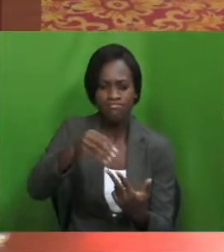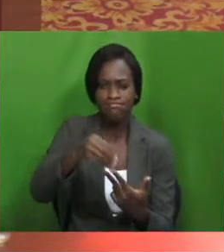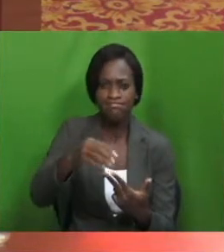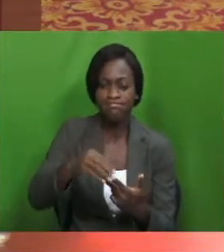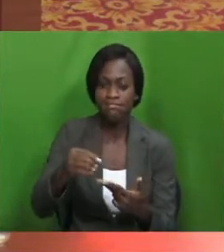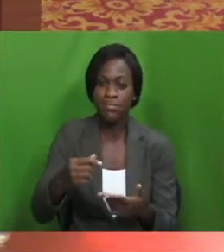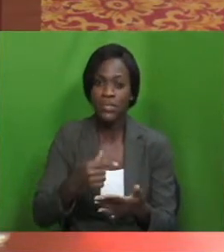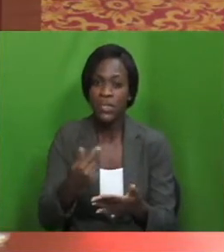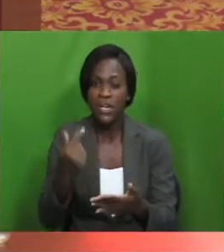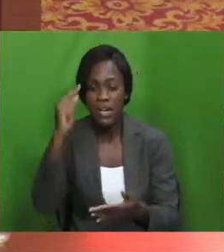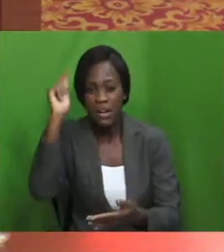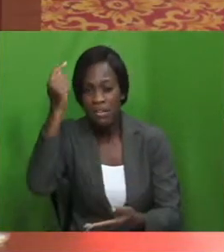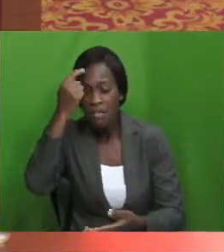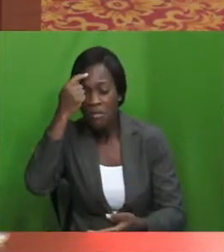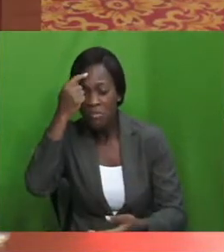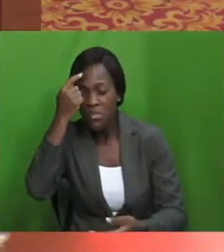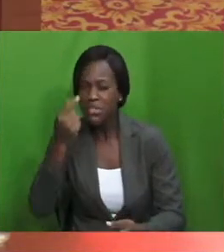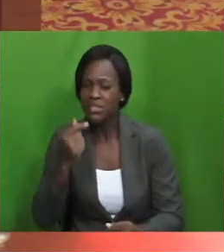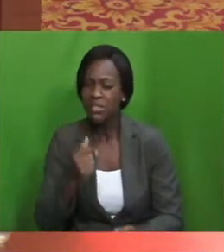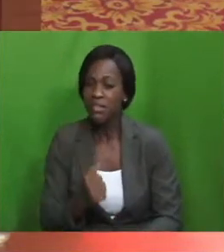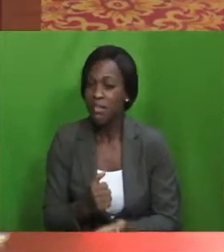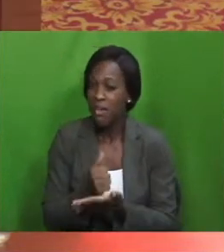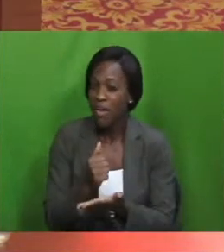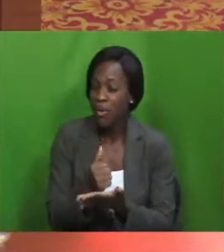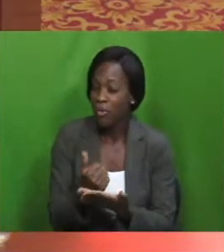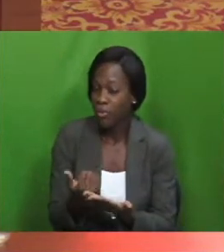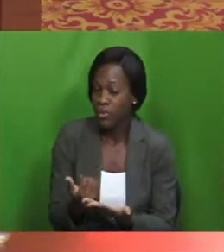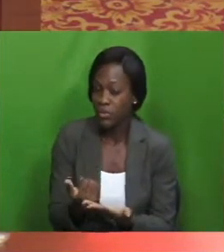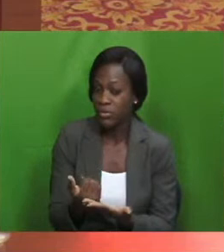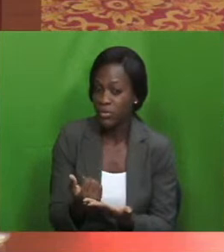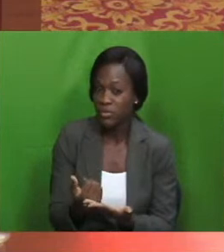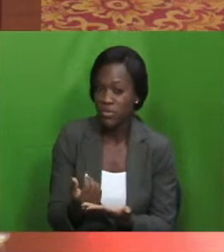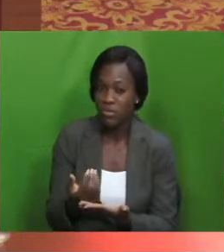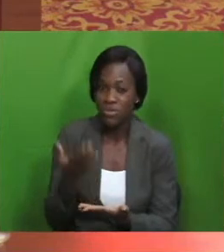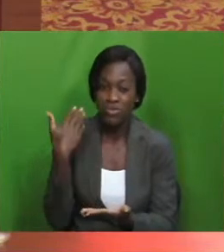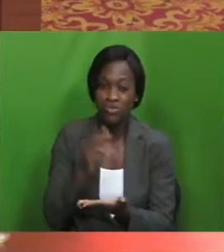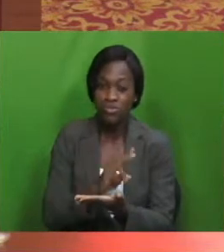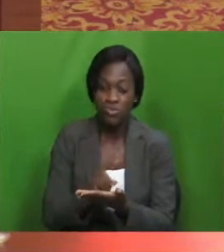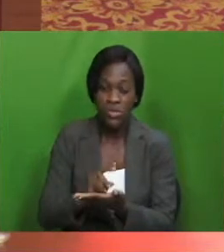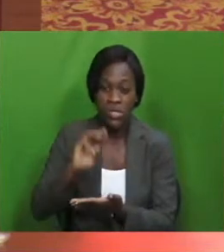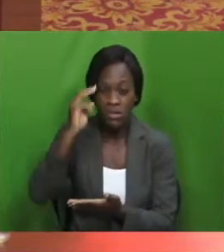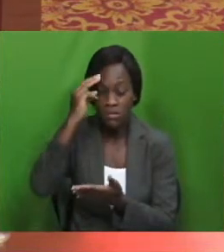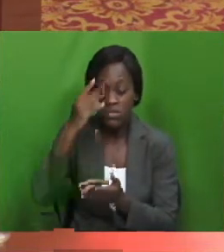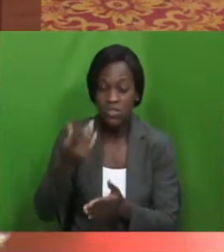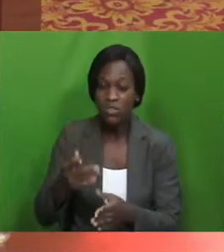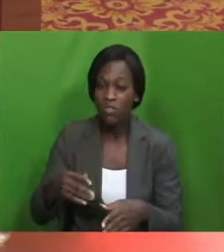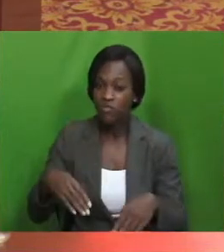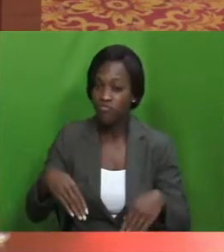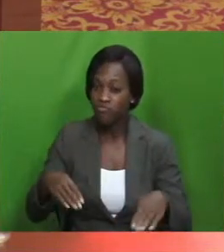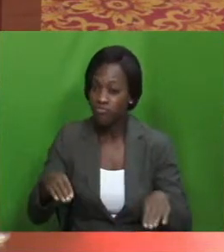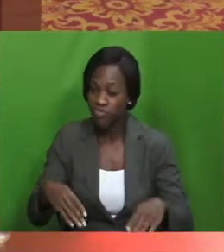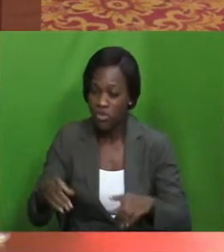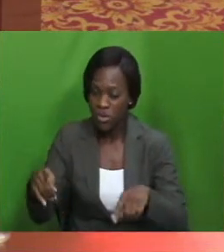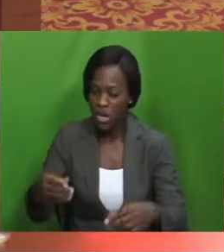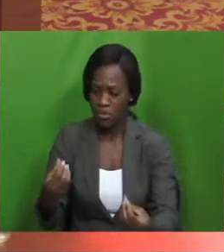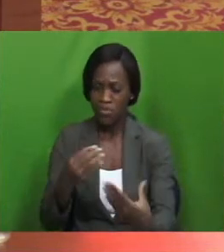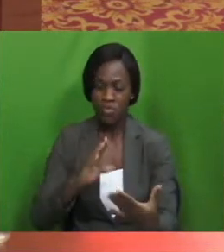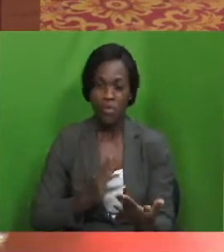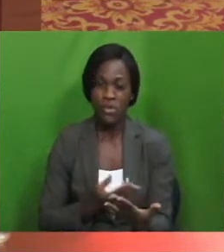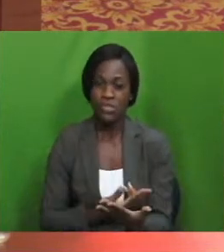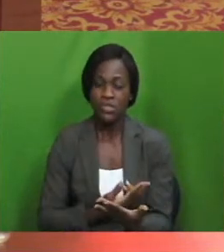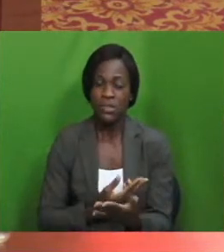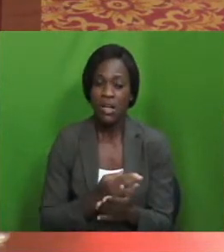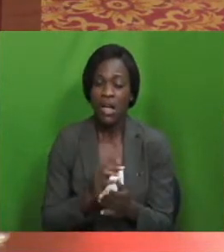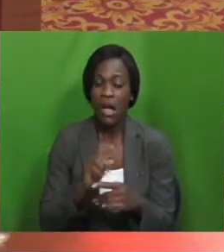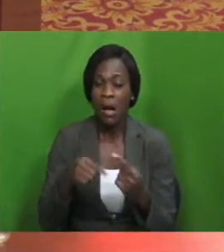interventions. 2 weeks ago, the Minister of Trade and Industry was in this house to inform us about the status of the One